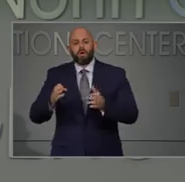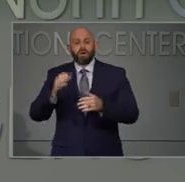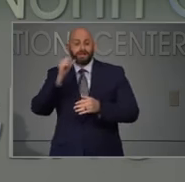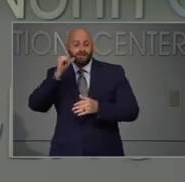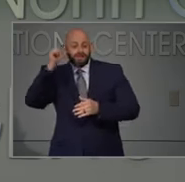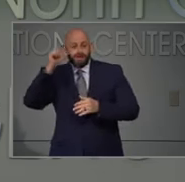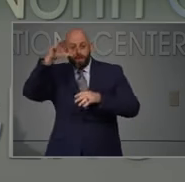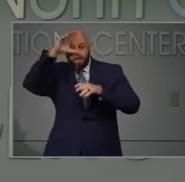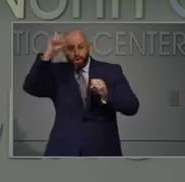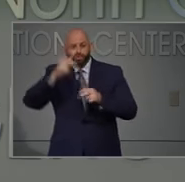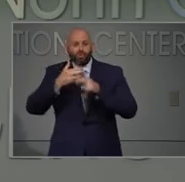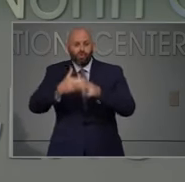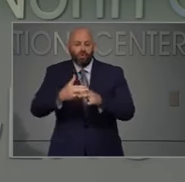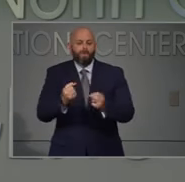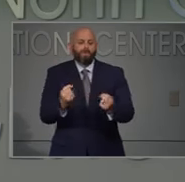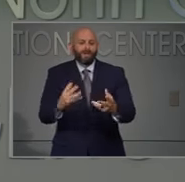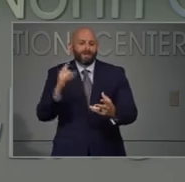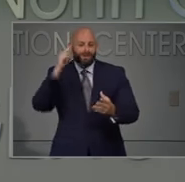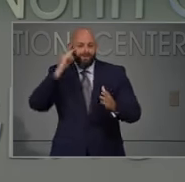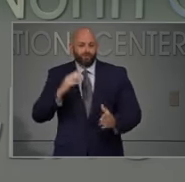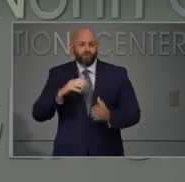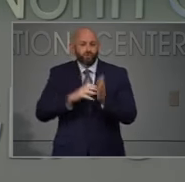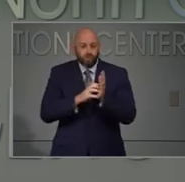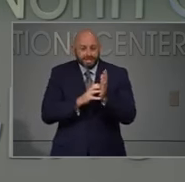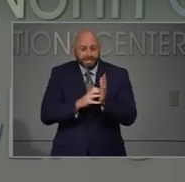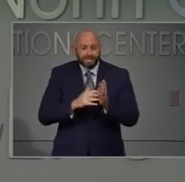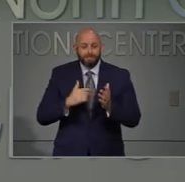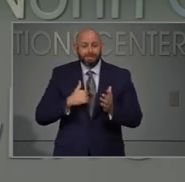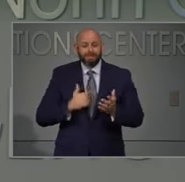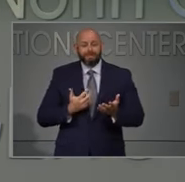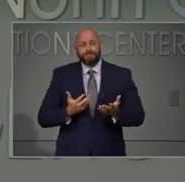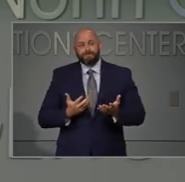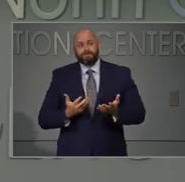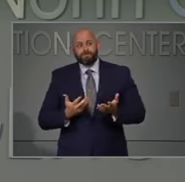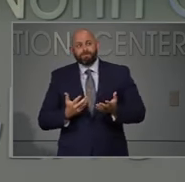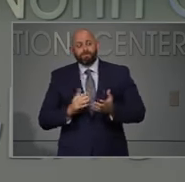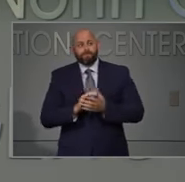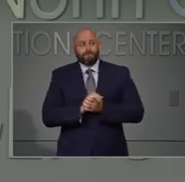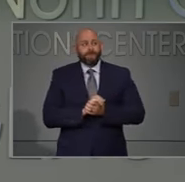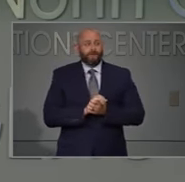yesterday, I will say that